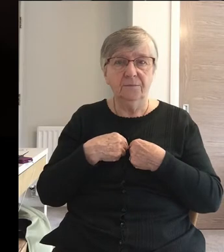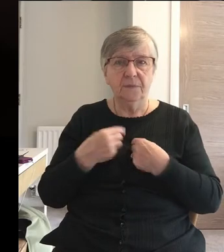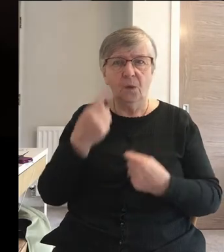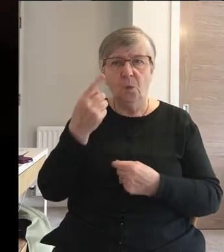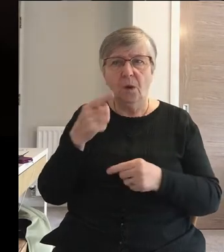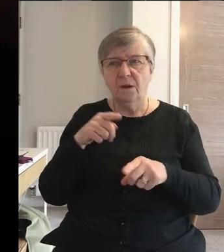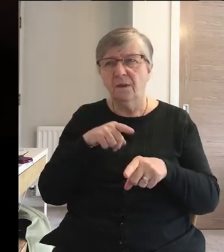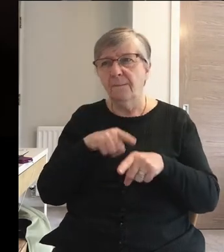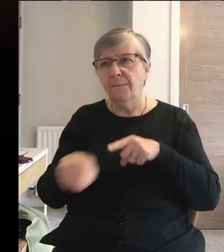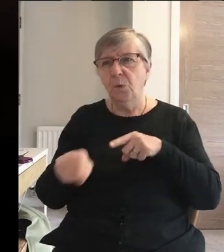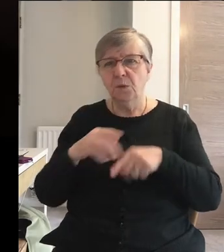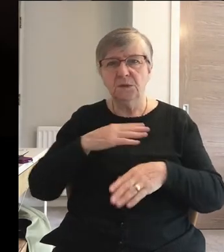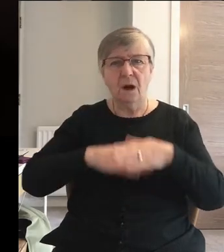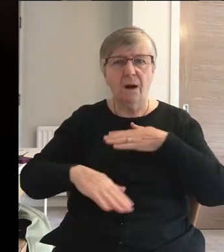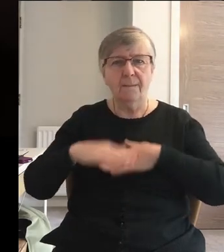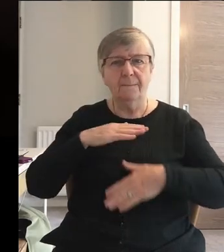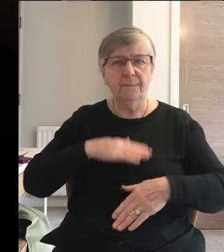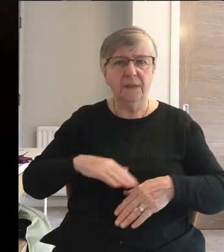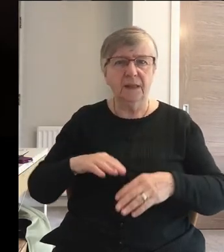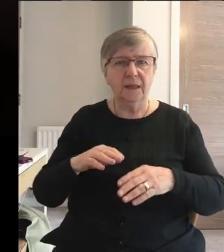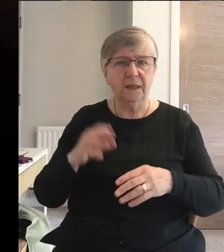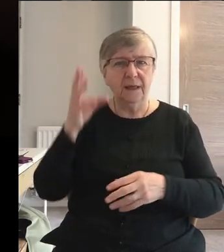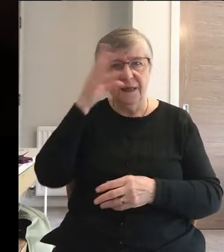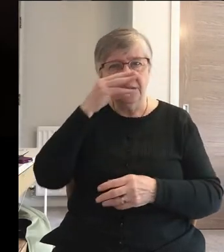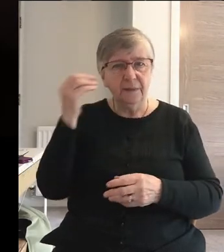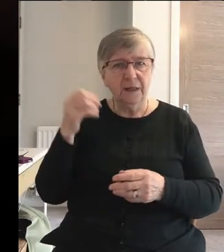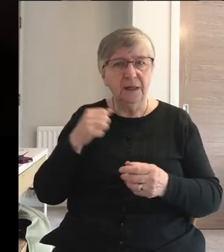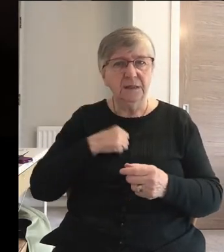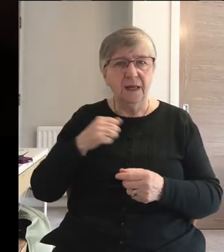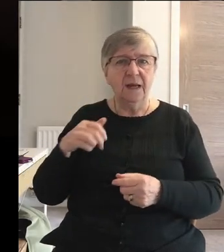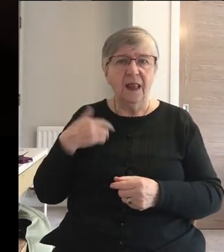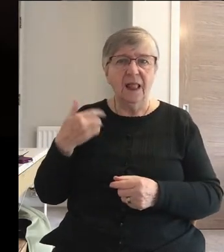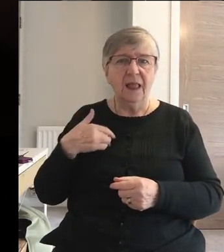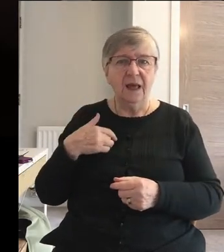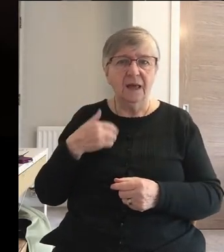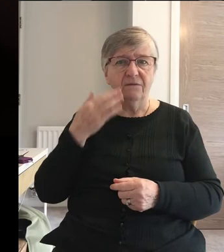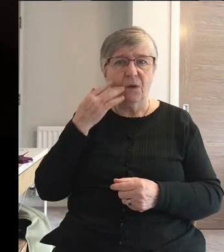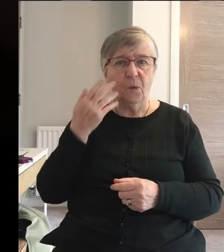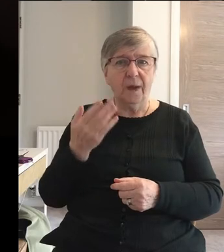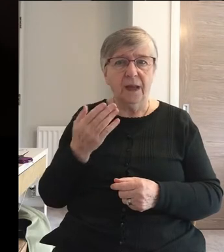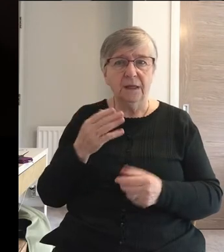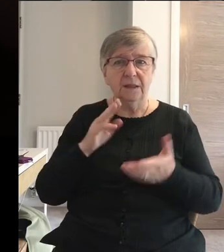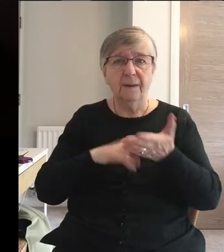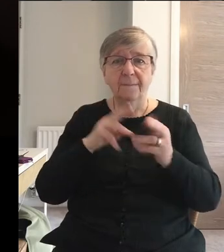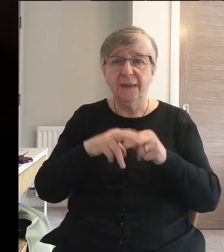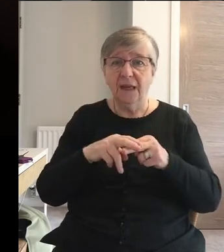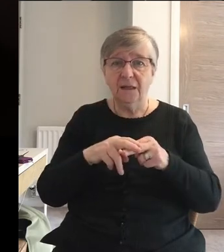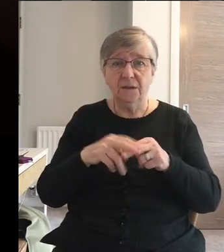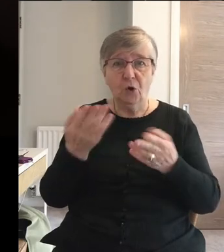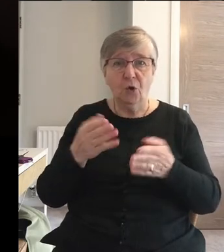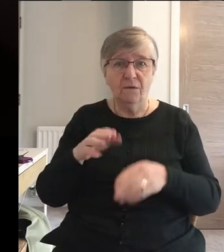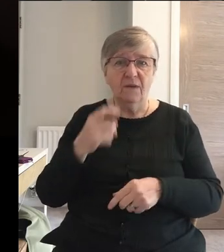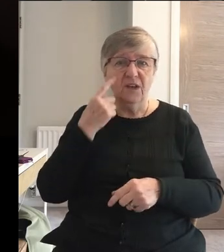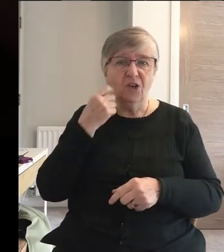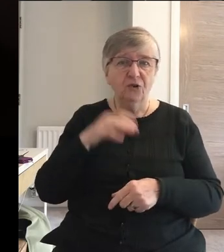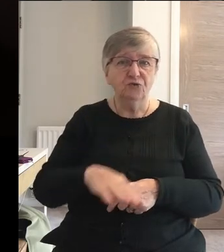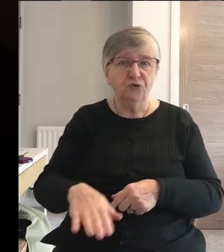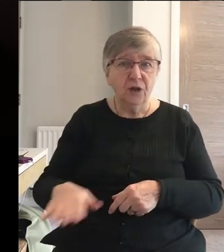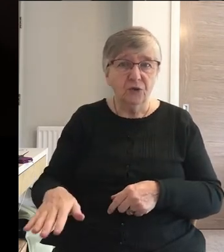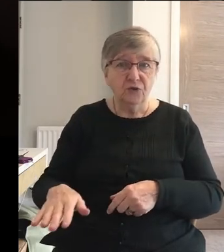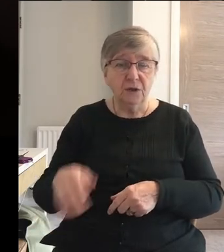It was one of the most humbling experiences of life when, as the parent of young children, I